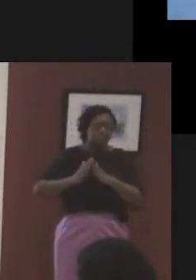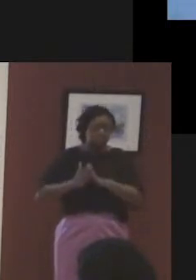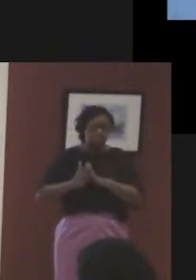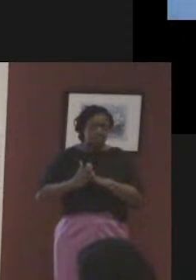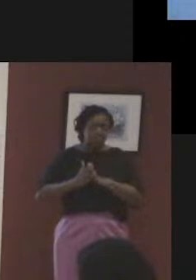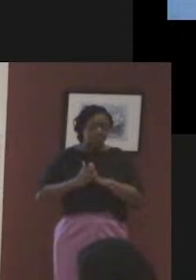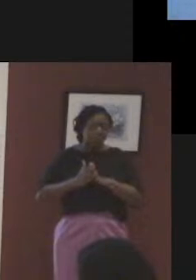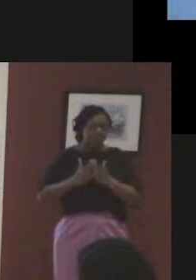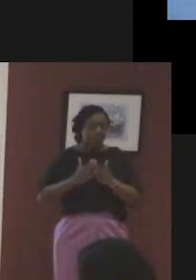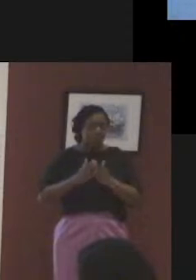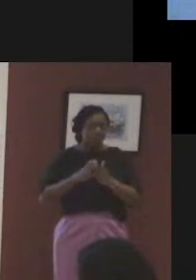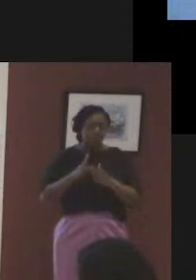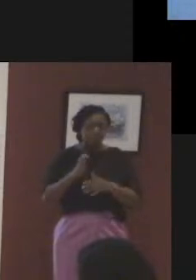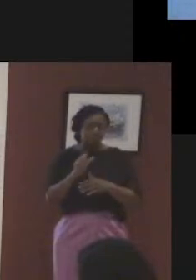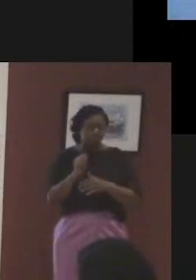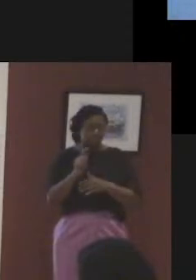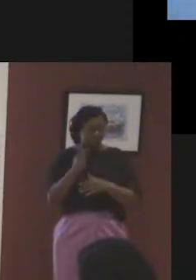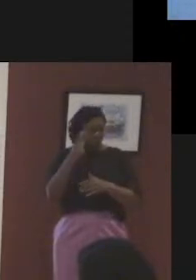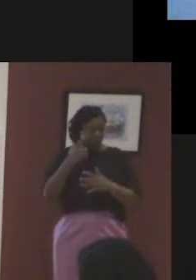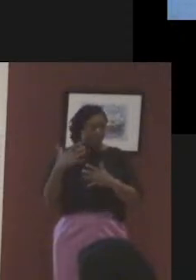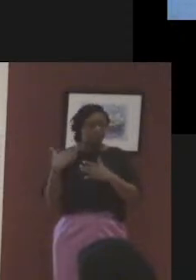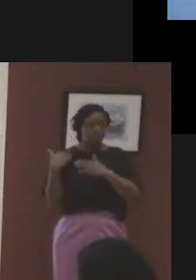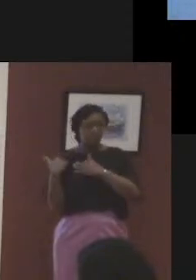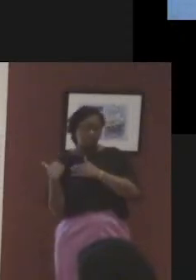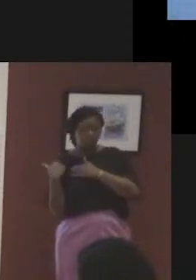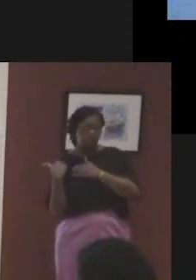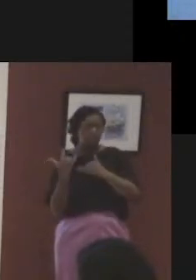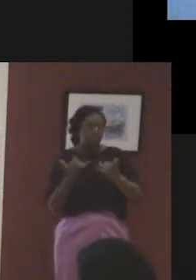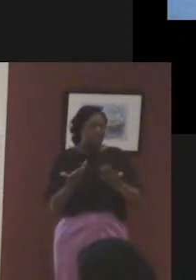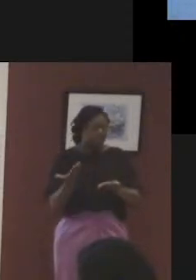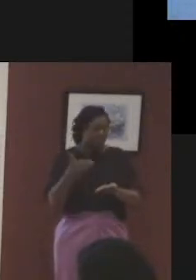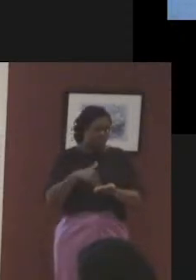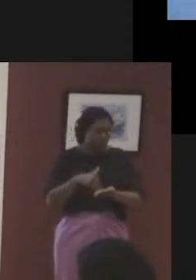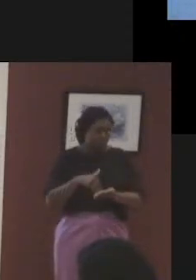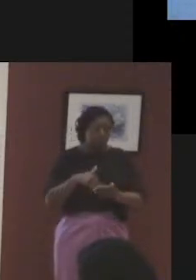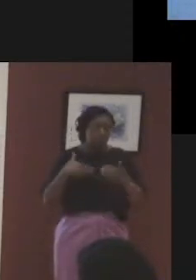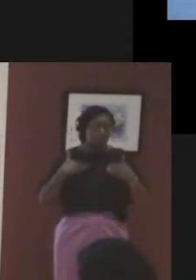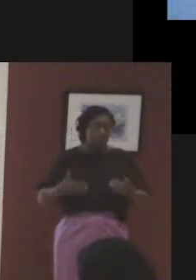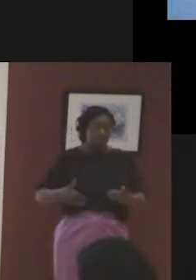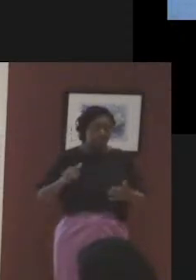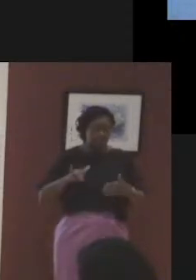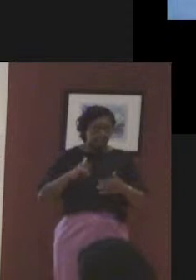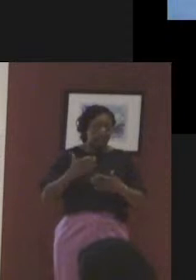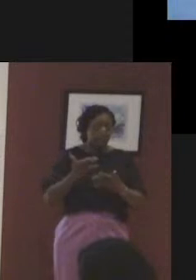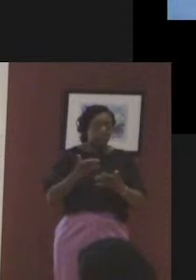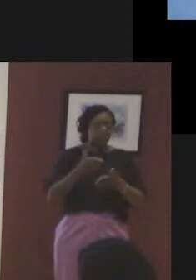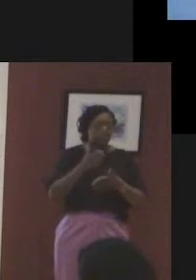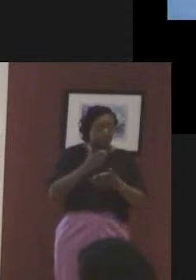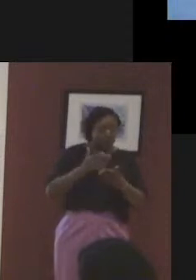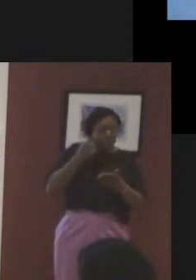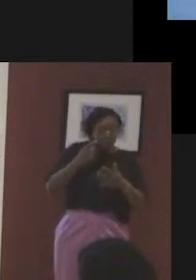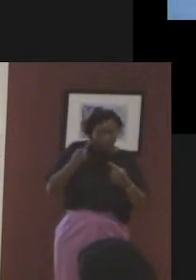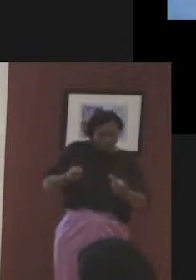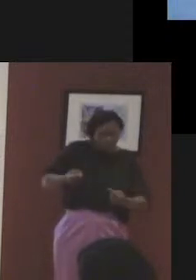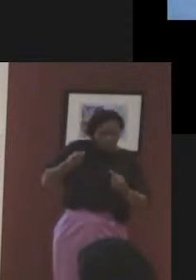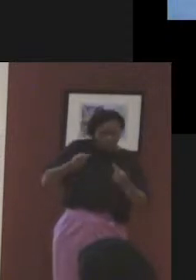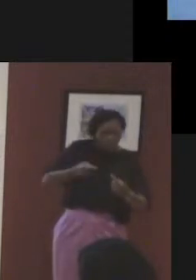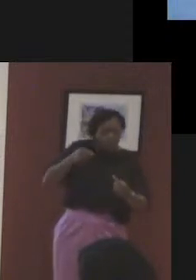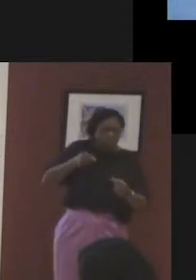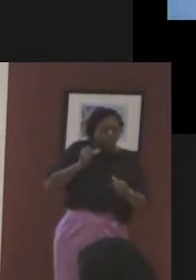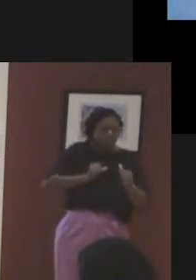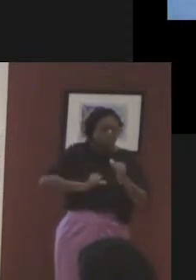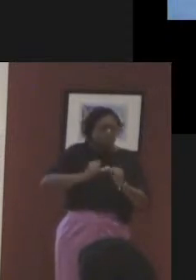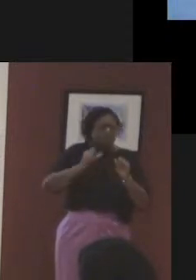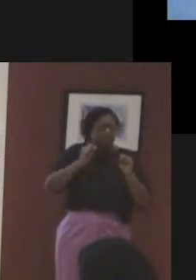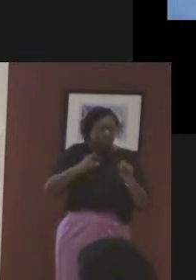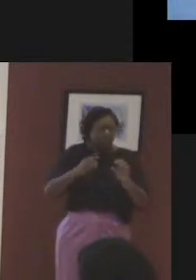burden. And here again, the body becomes a site of struggle as the performance makes visible the